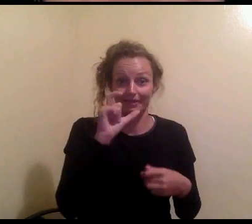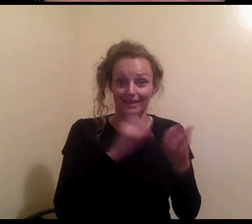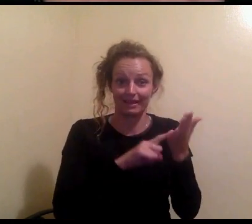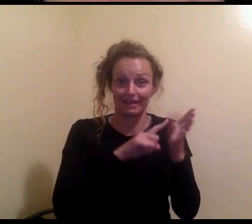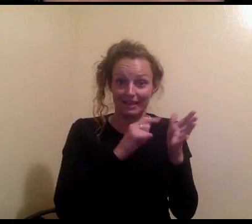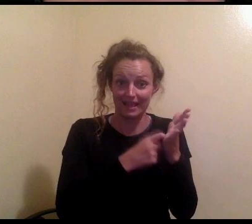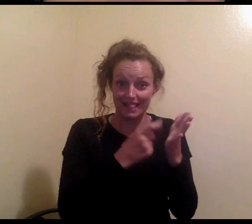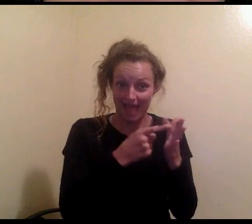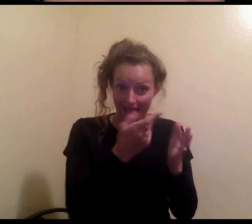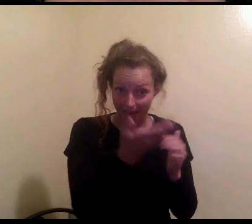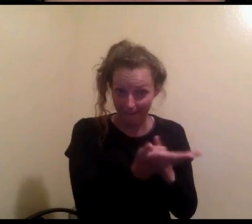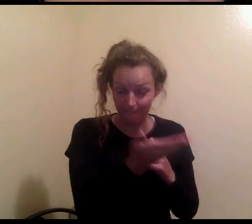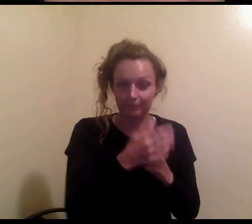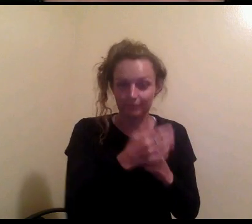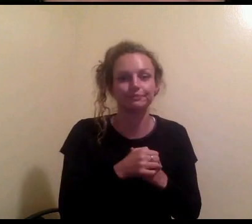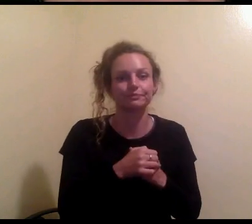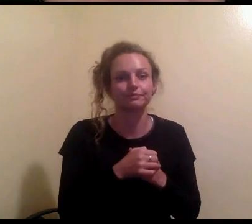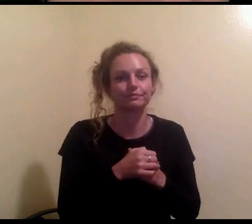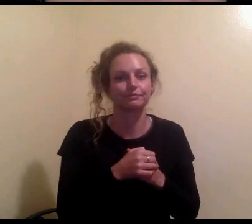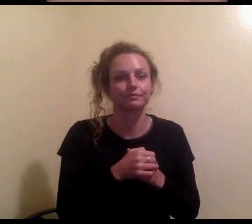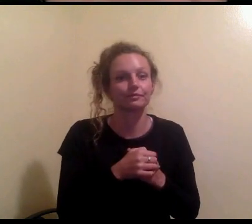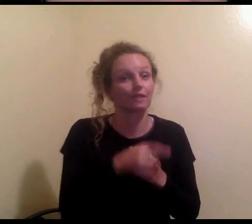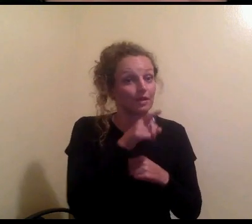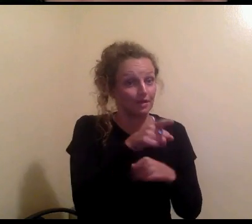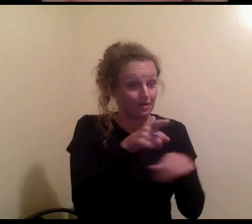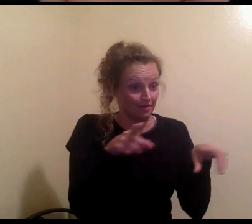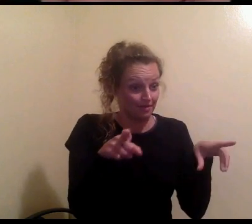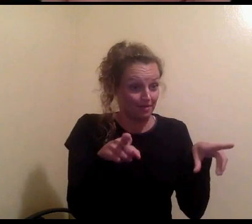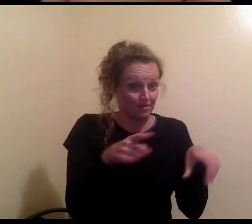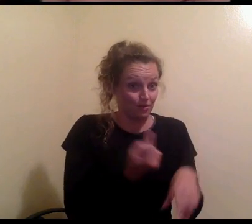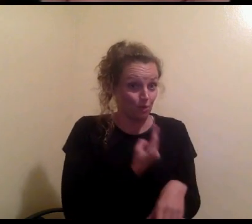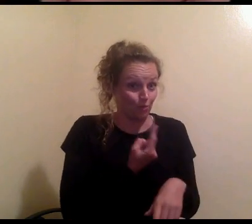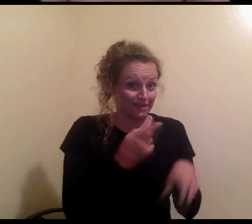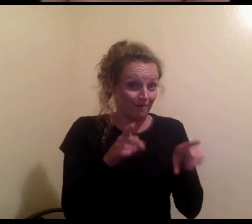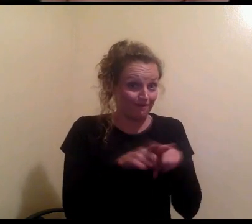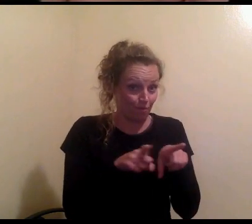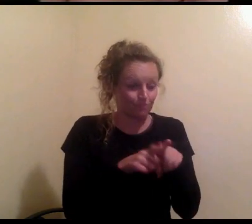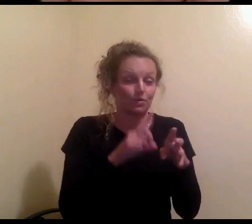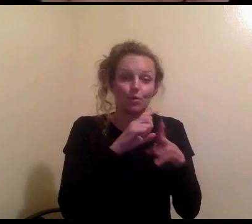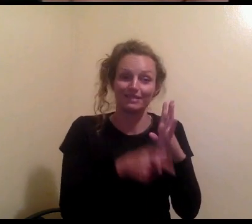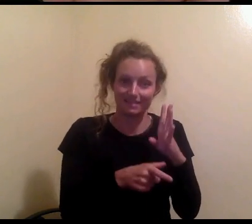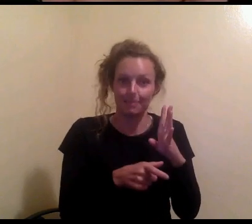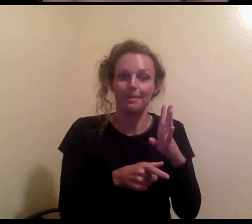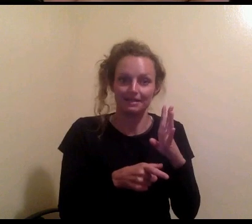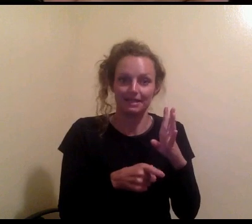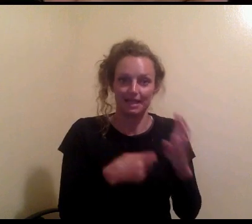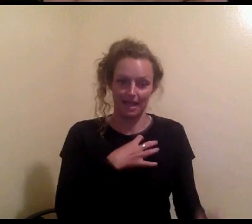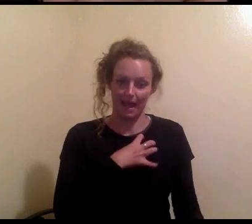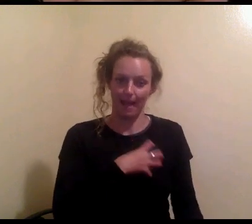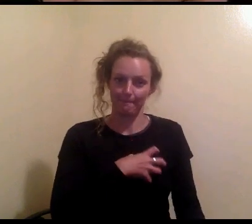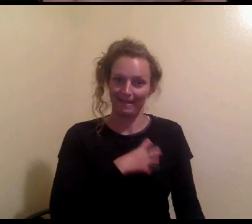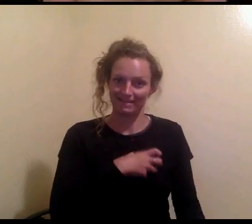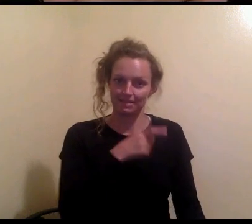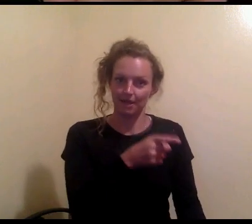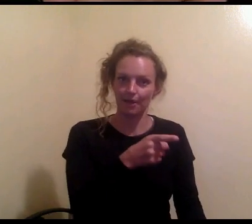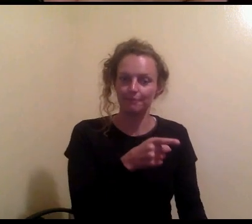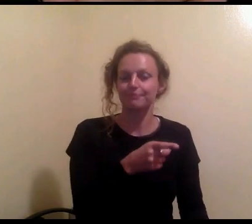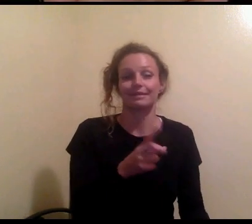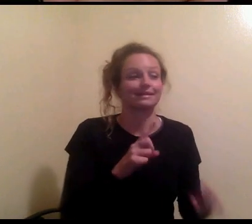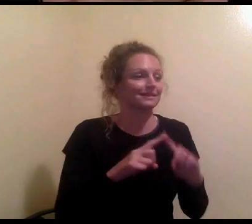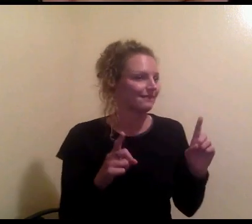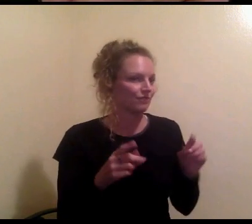program, our guests with disabilities have been clamoring and asking for a top suite with genie service, because today we don't have one, but Icon, we're